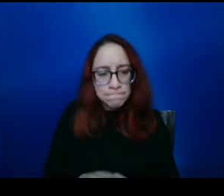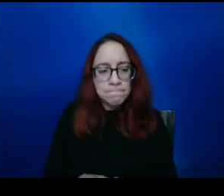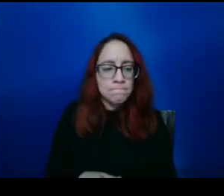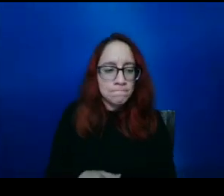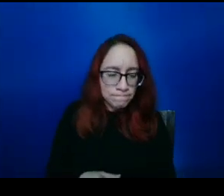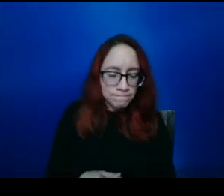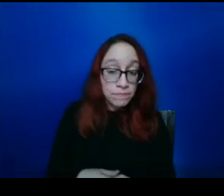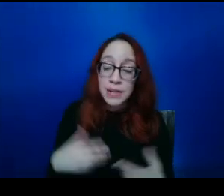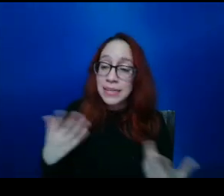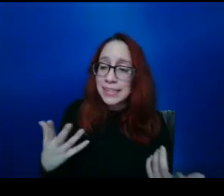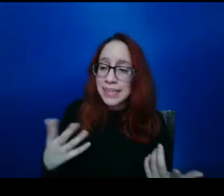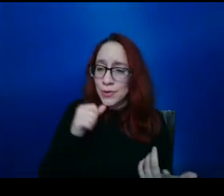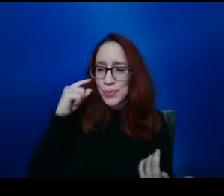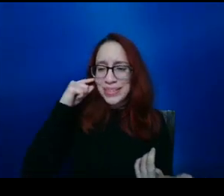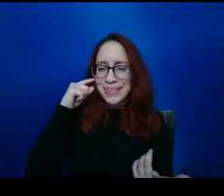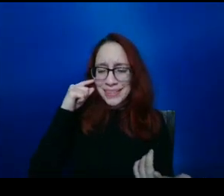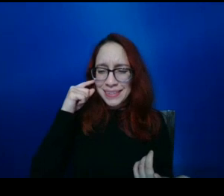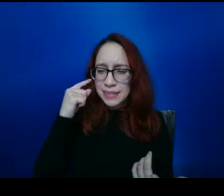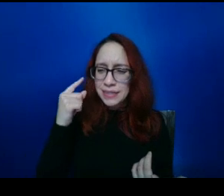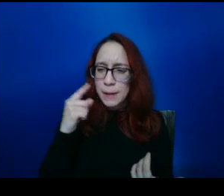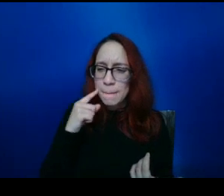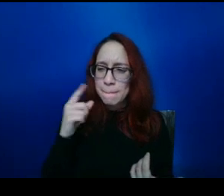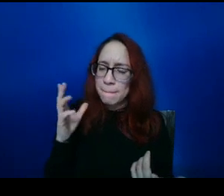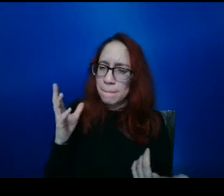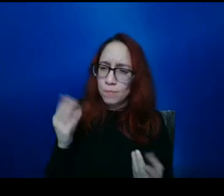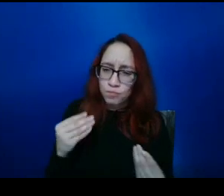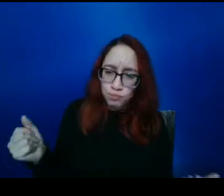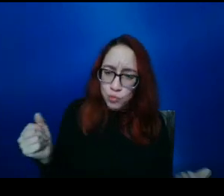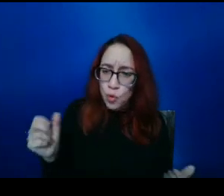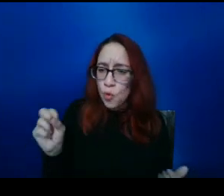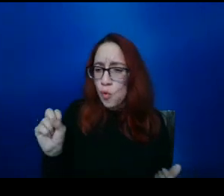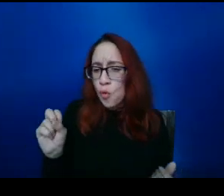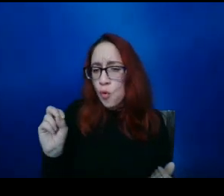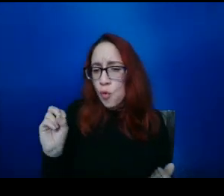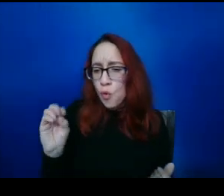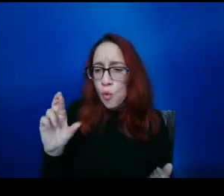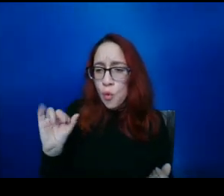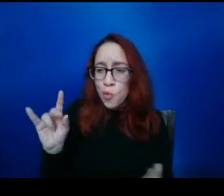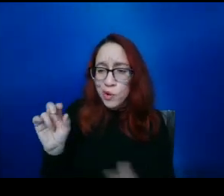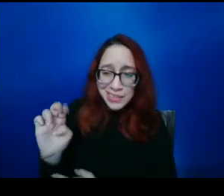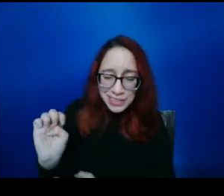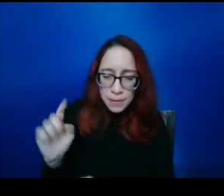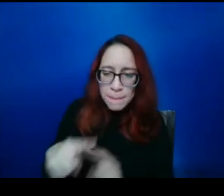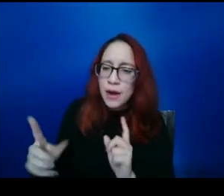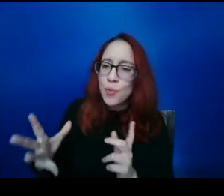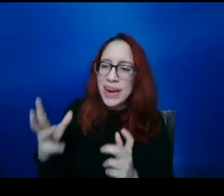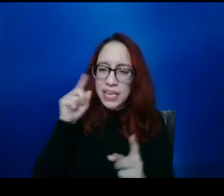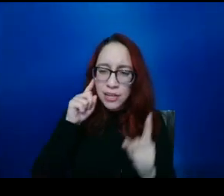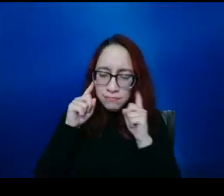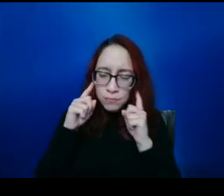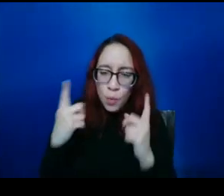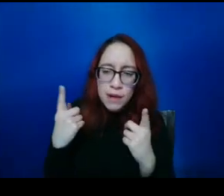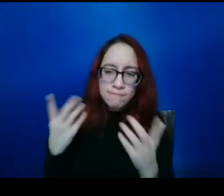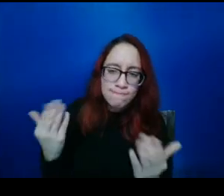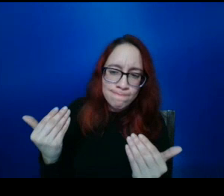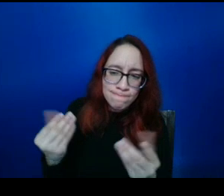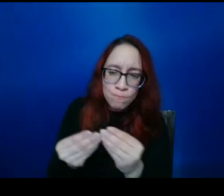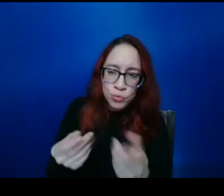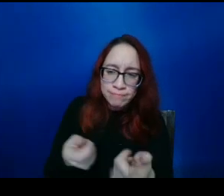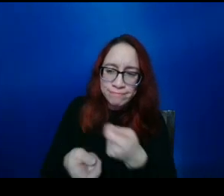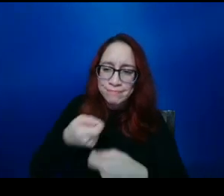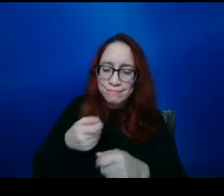you, it doesn't sound like that's a resolution or an ordinance. It sounds more like we want to hear from the police chief an update of